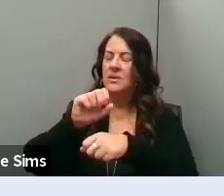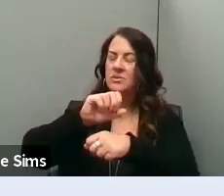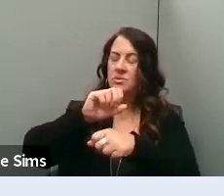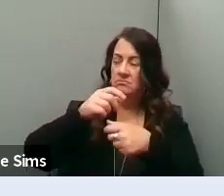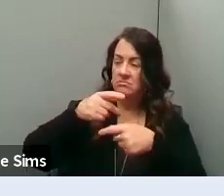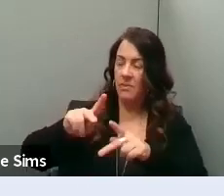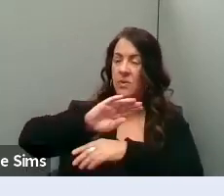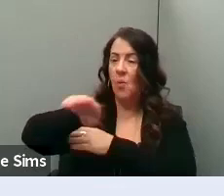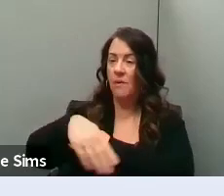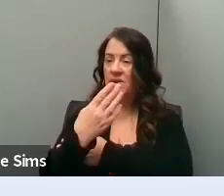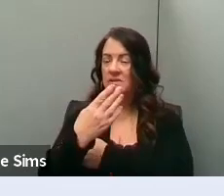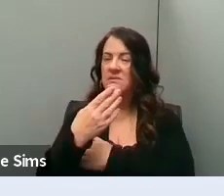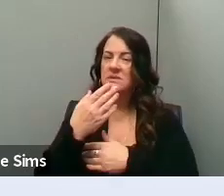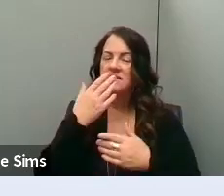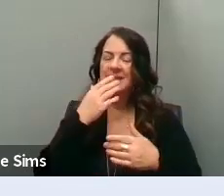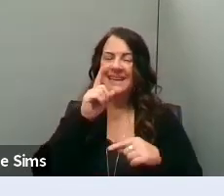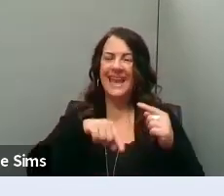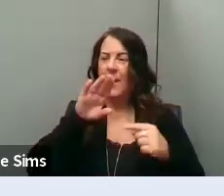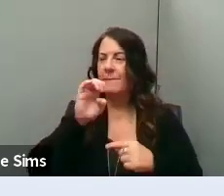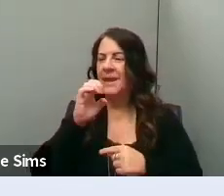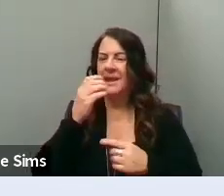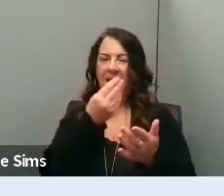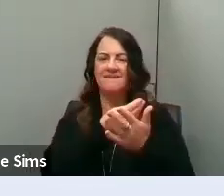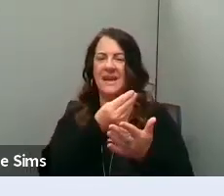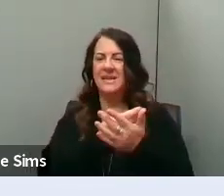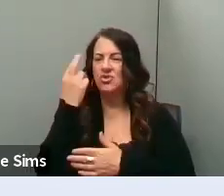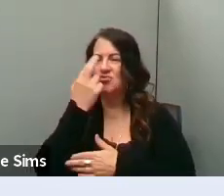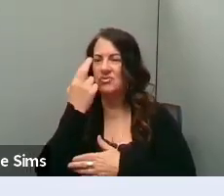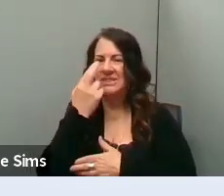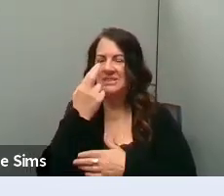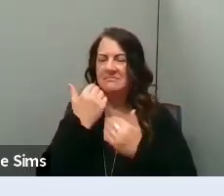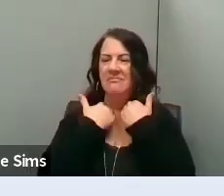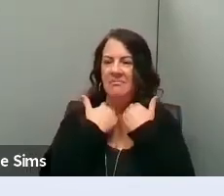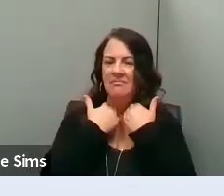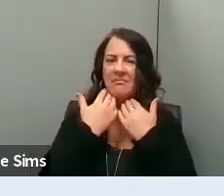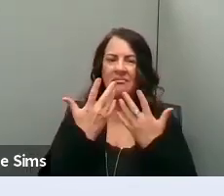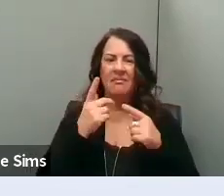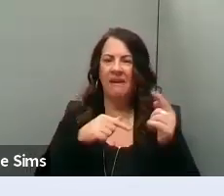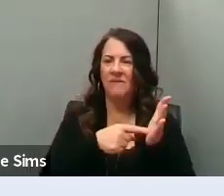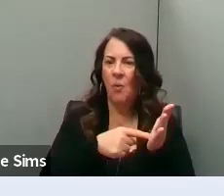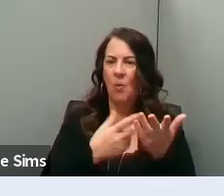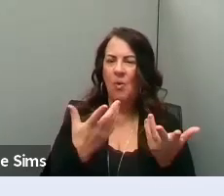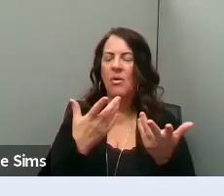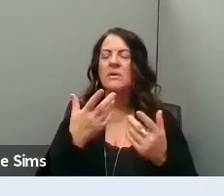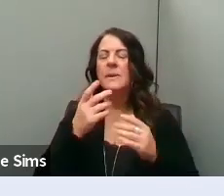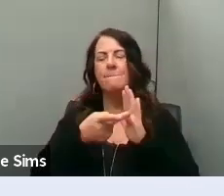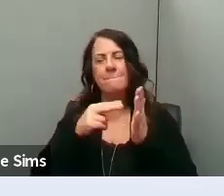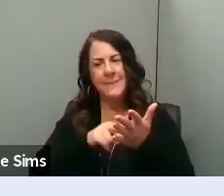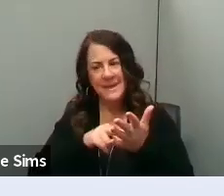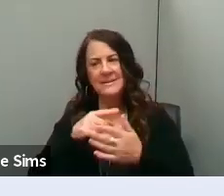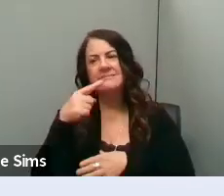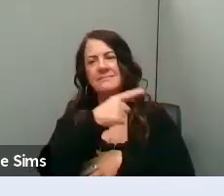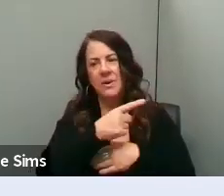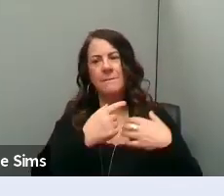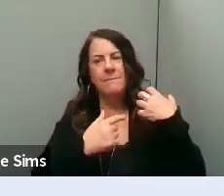be a strictly financial burden for the employer. So the employer would have to explore, you know, would have to